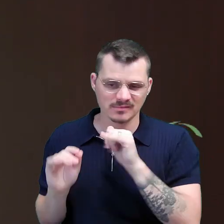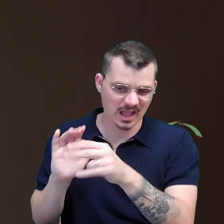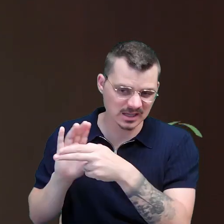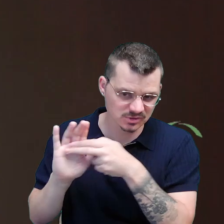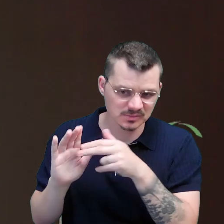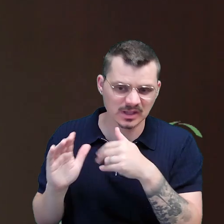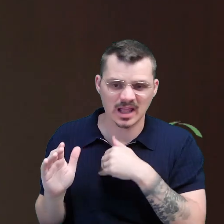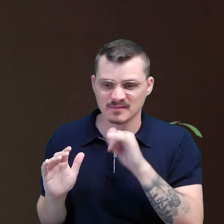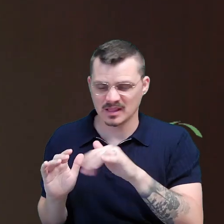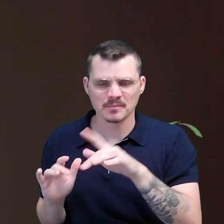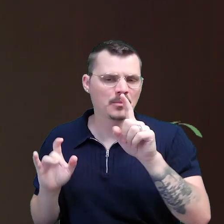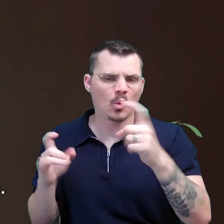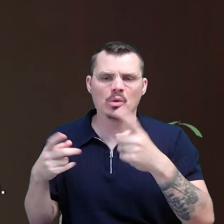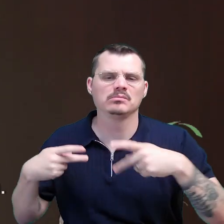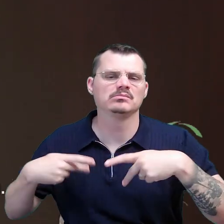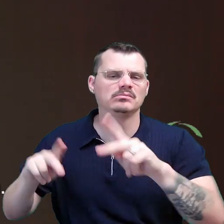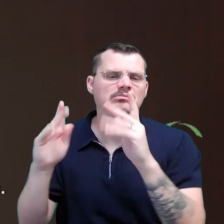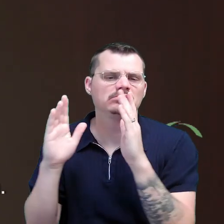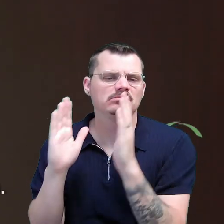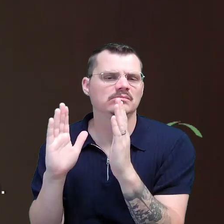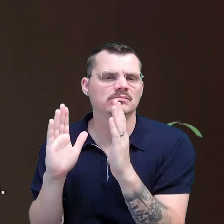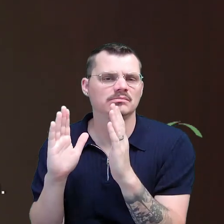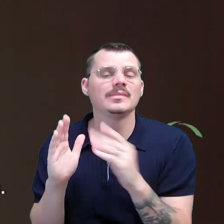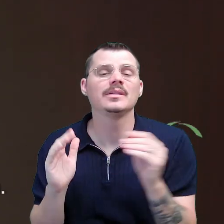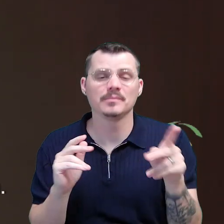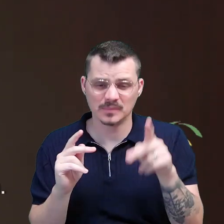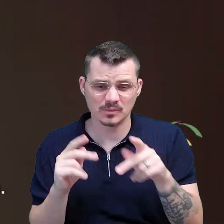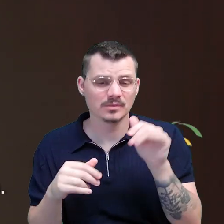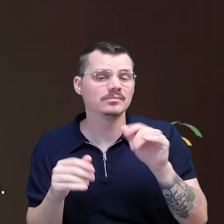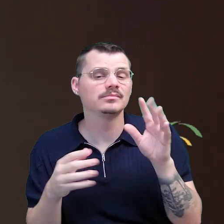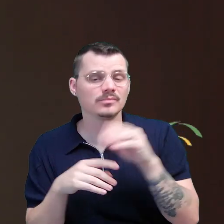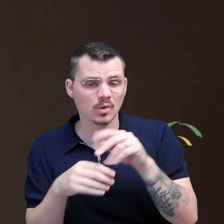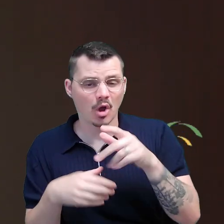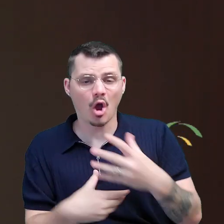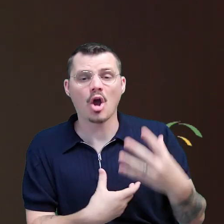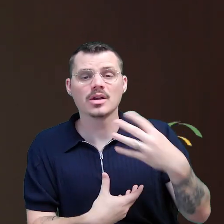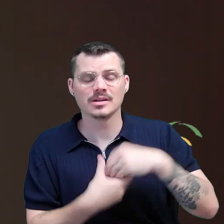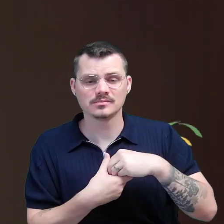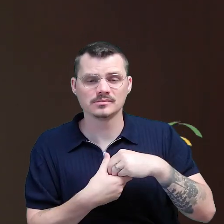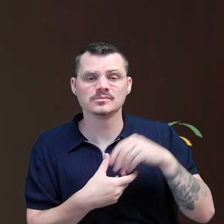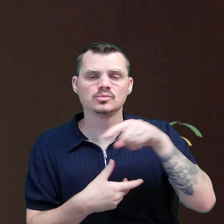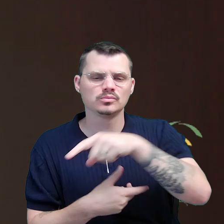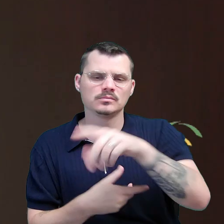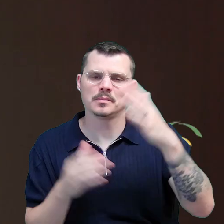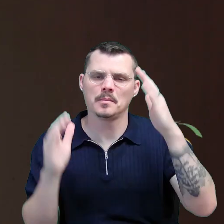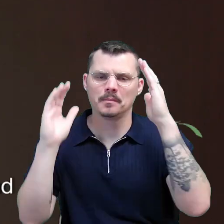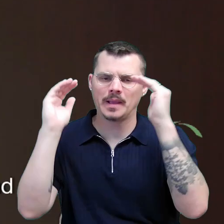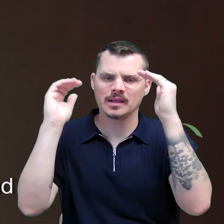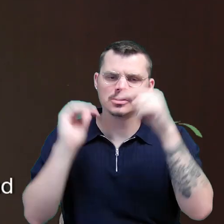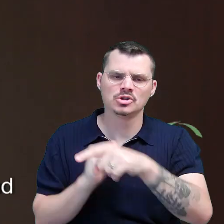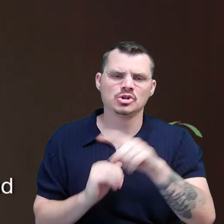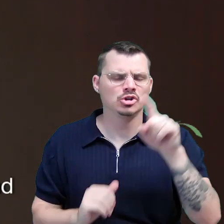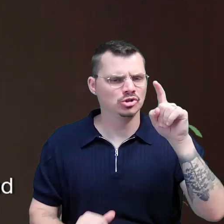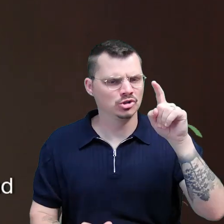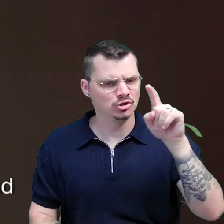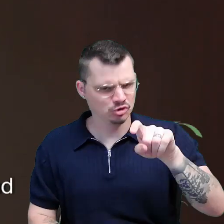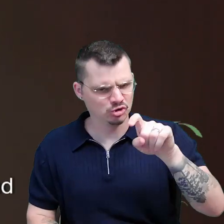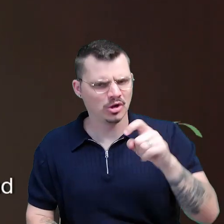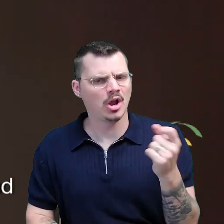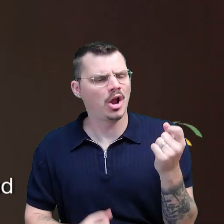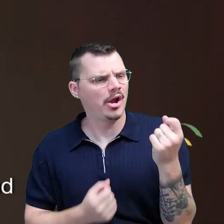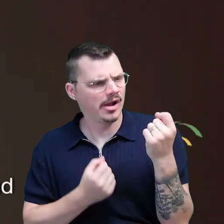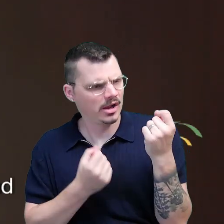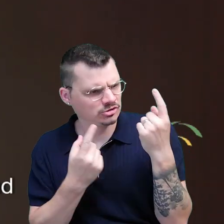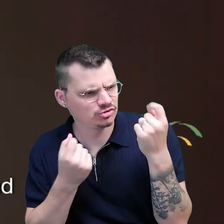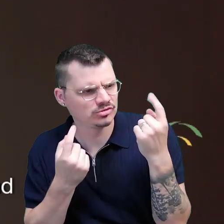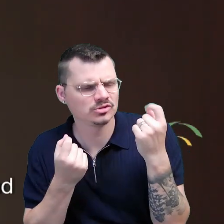conditions. And there is an idea that people with autism should be particularly